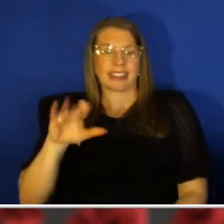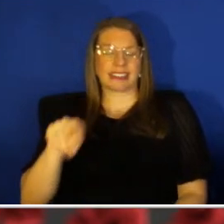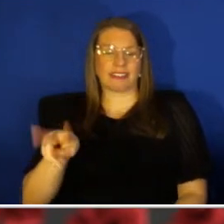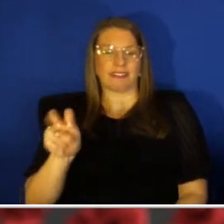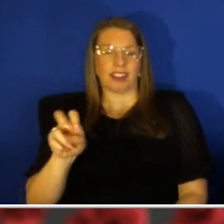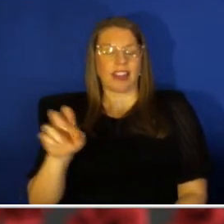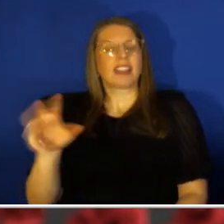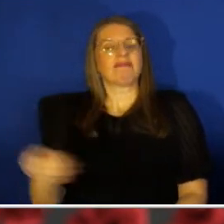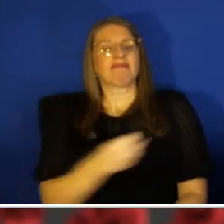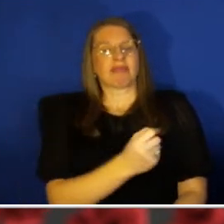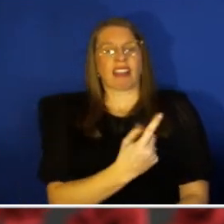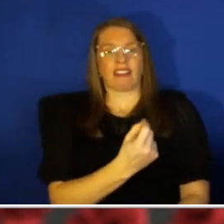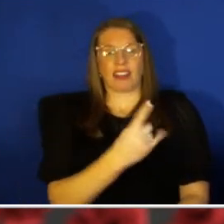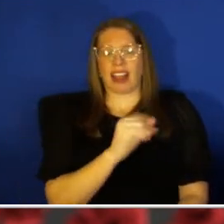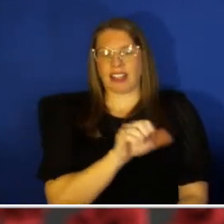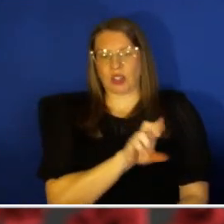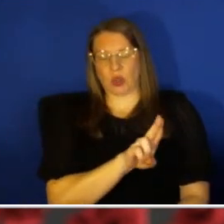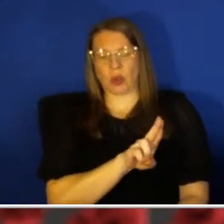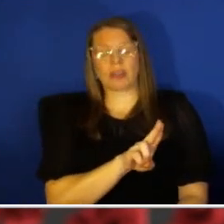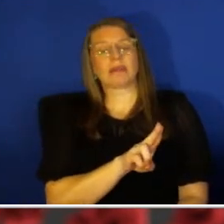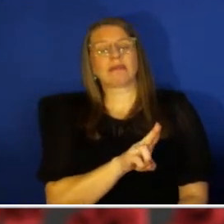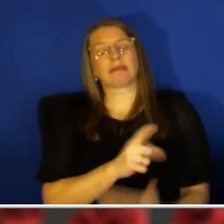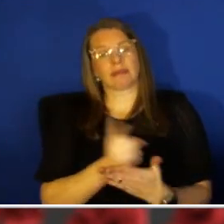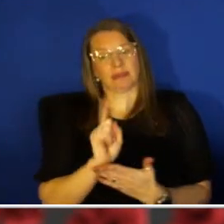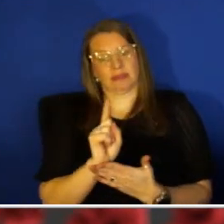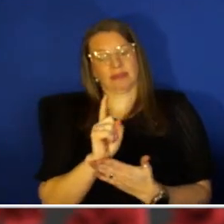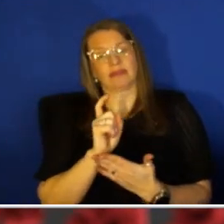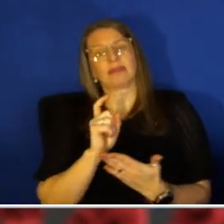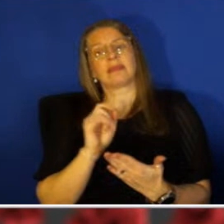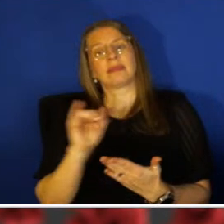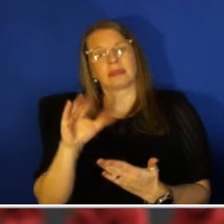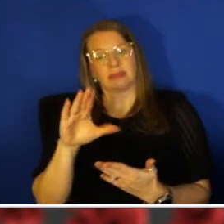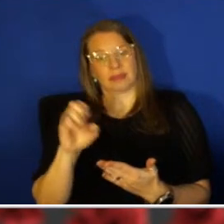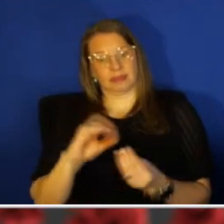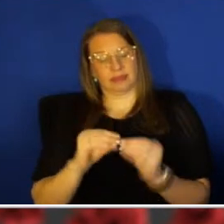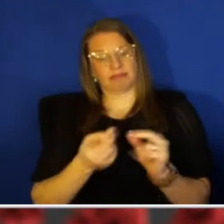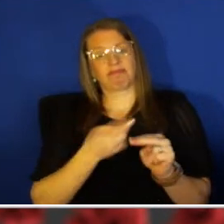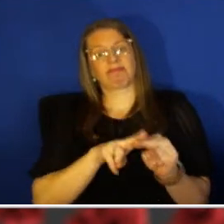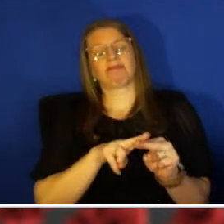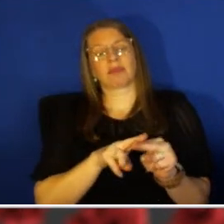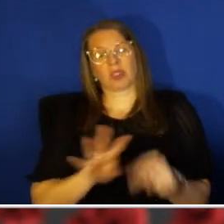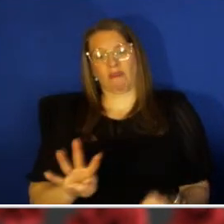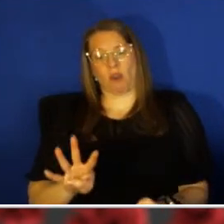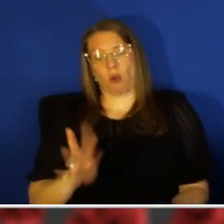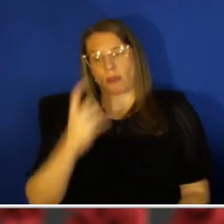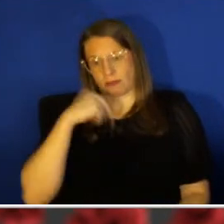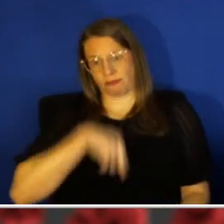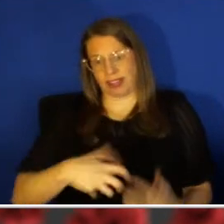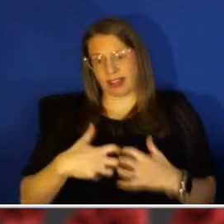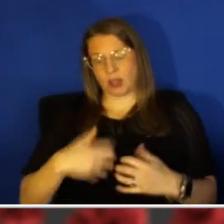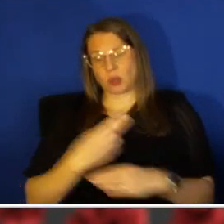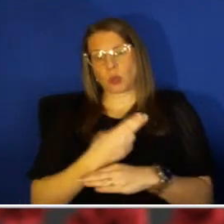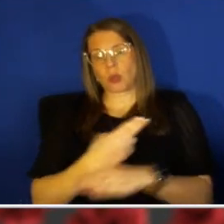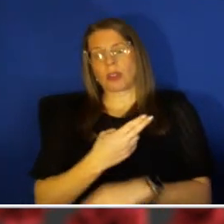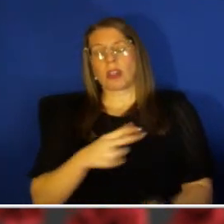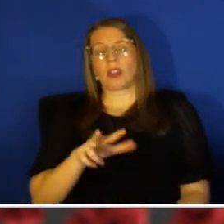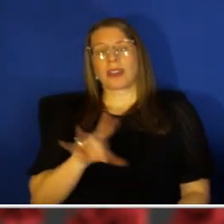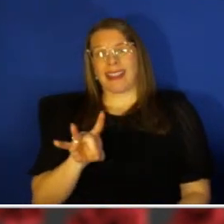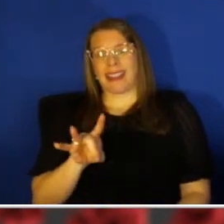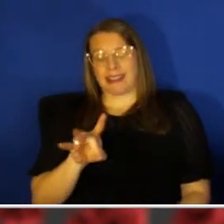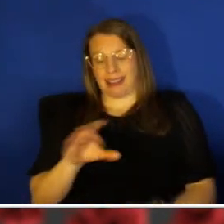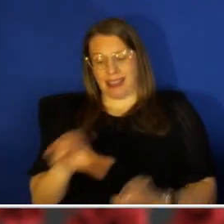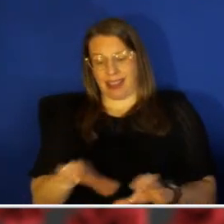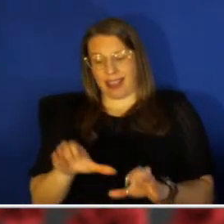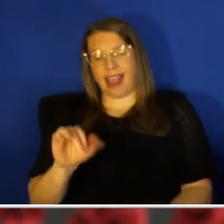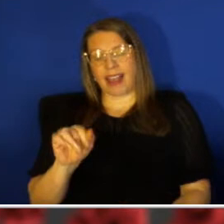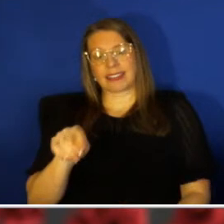the ICU, and over the past week we did see our ICU numbers go up as well. 4 on the ventilator. You know, 38 active infections. I think we were at